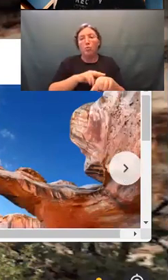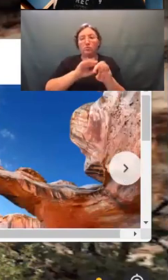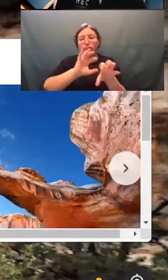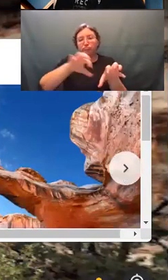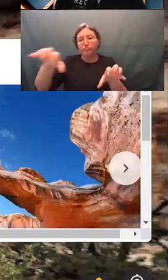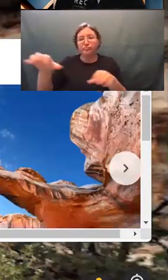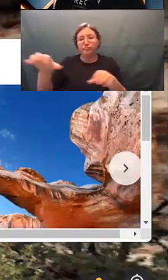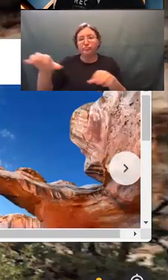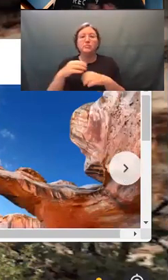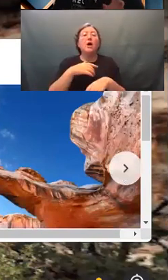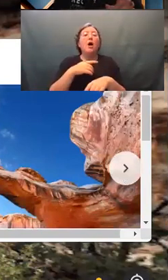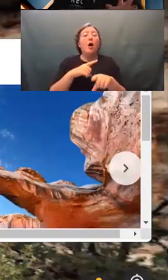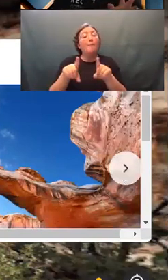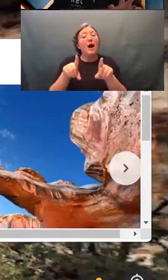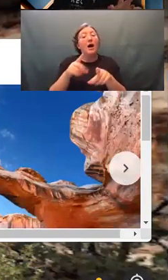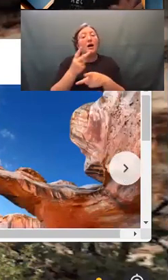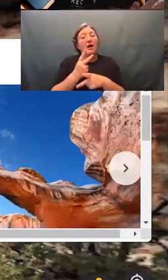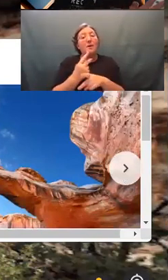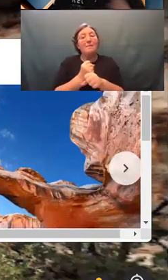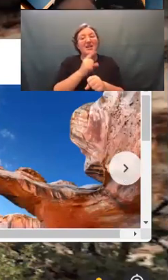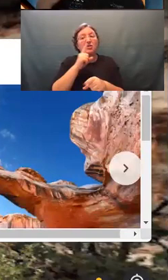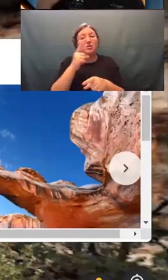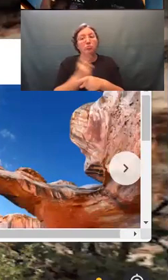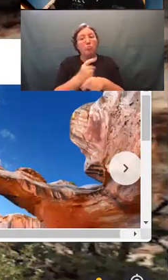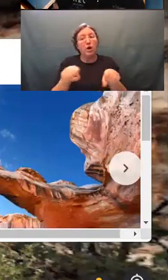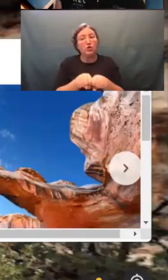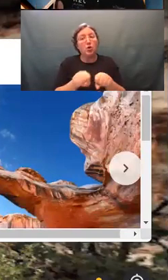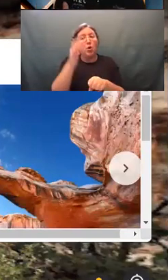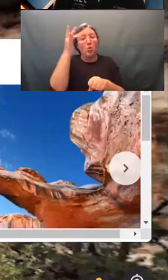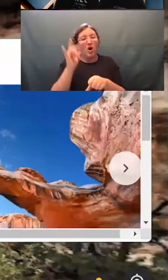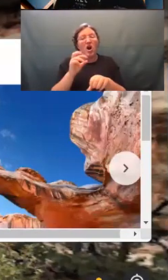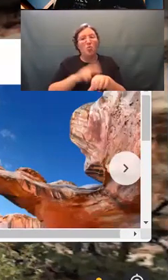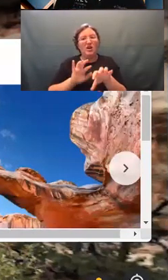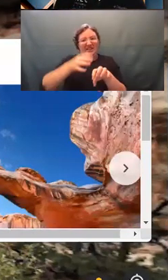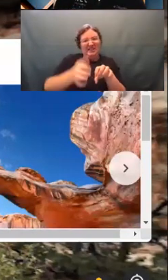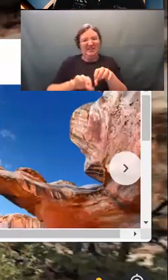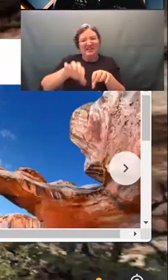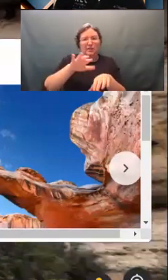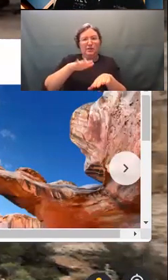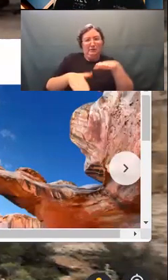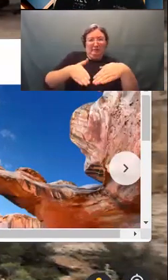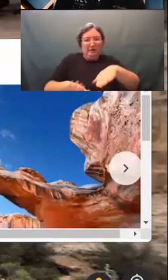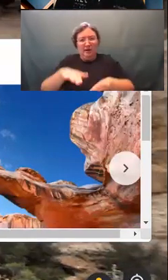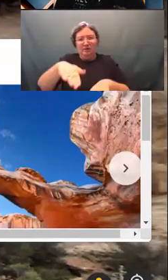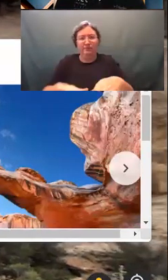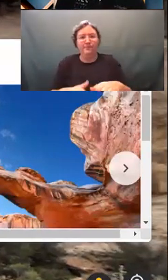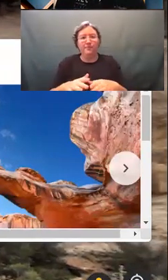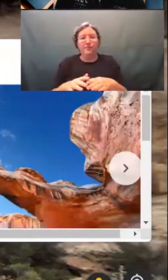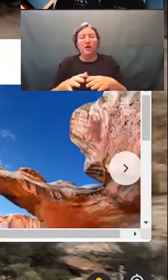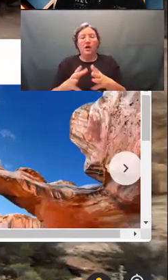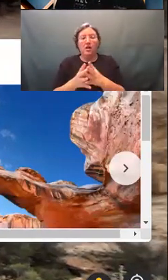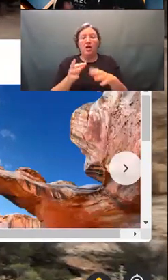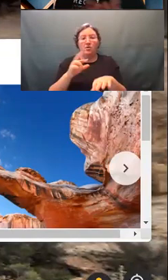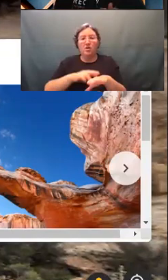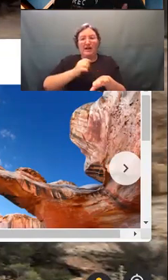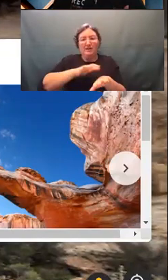that you have the appropriate shoes as well, because it can get pretty rocky and they have a lot of loose rock. So you